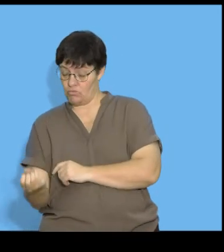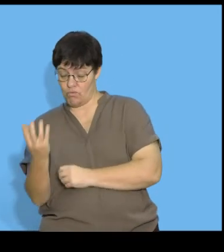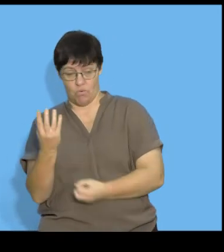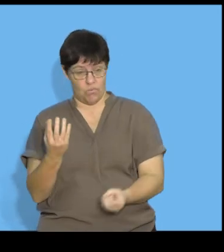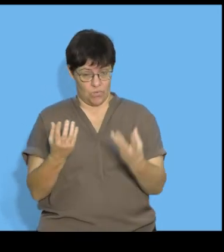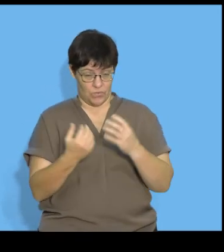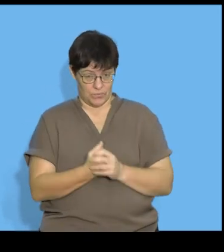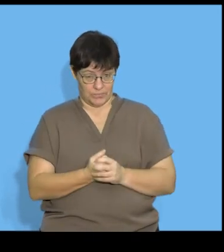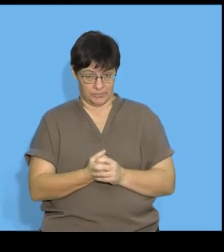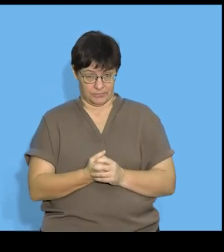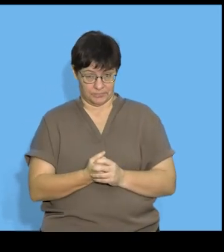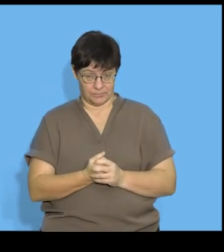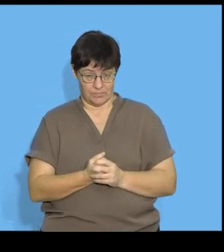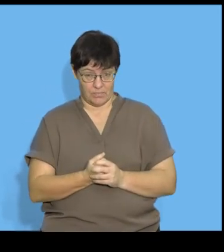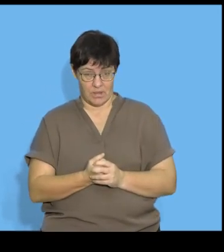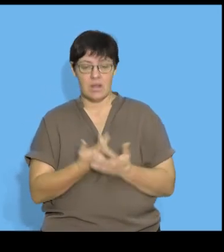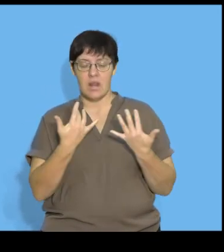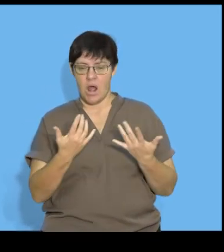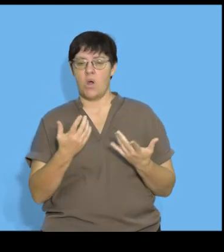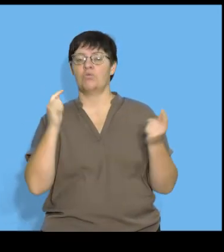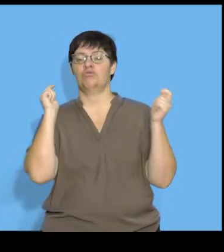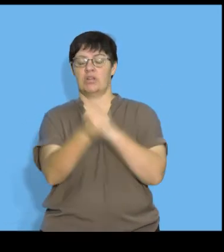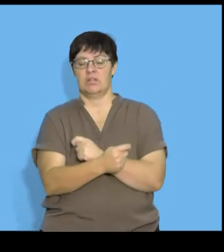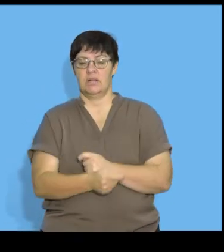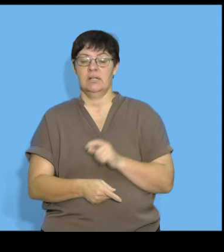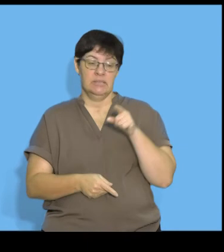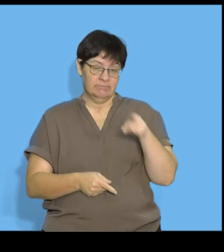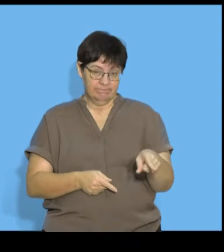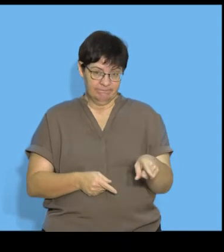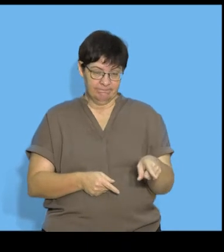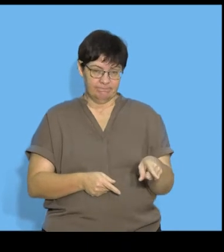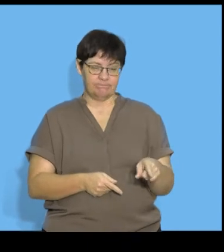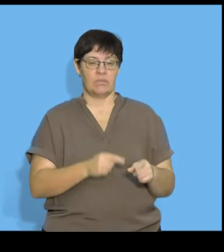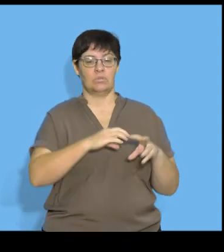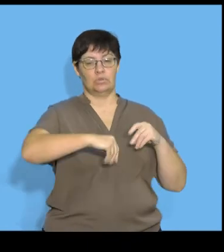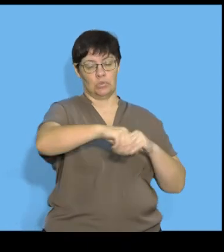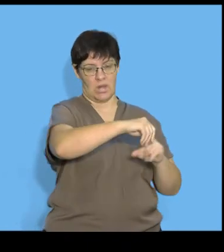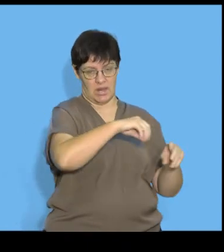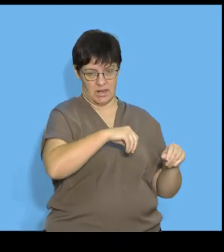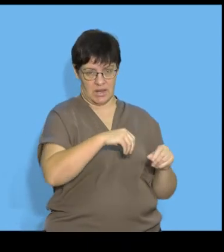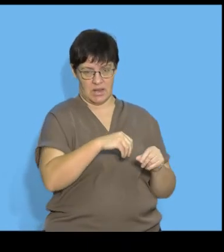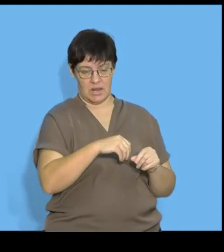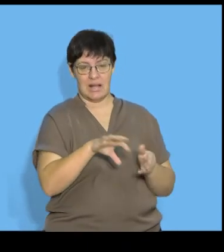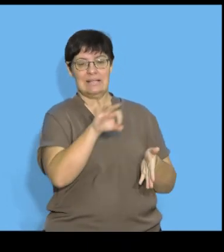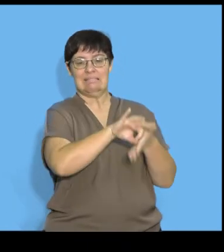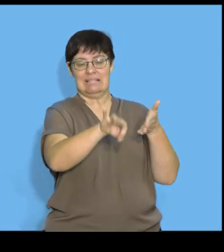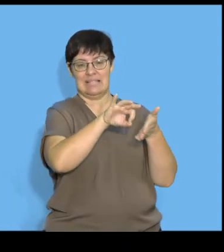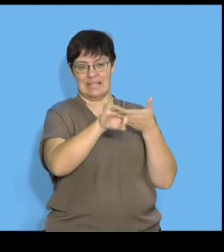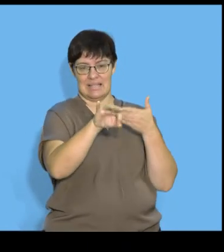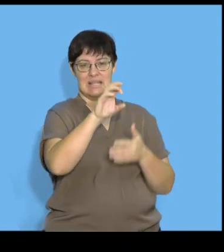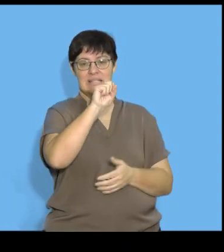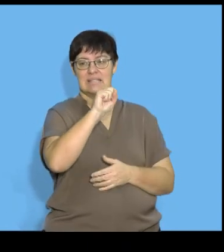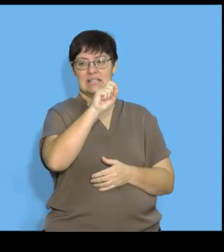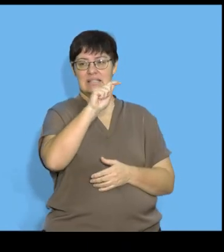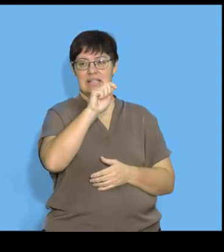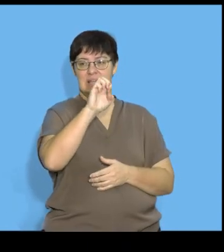right? Now I'm going to change something. One group was planted in soil that had been sterilized. What does